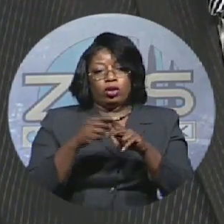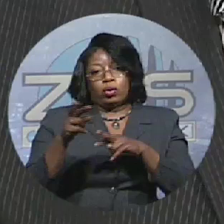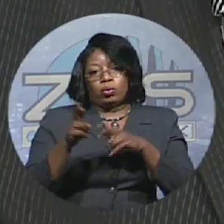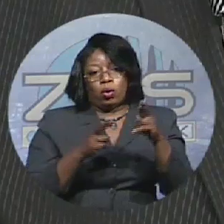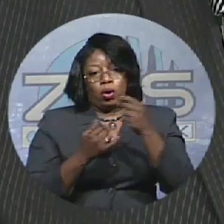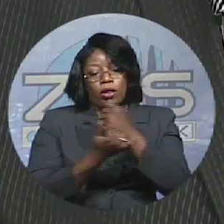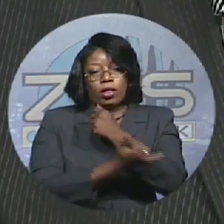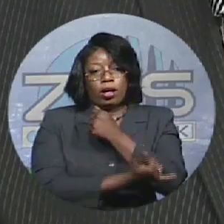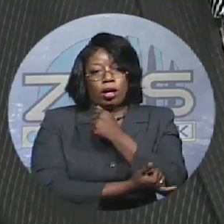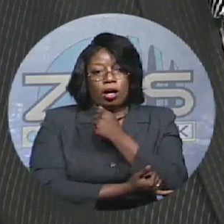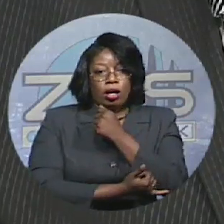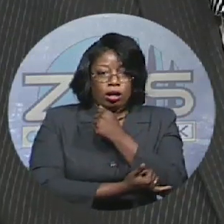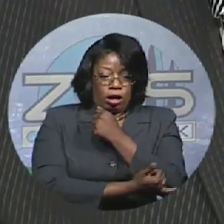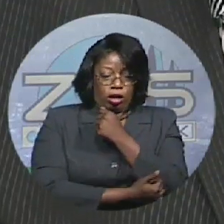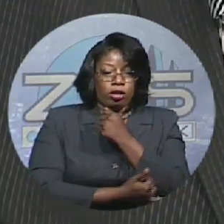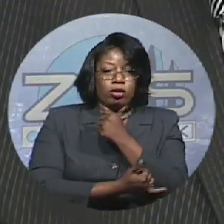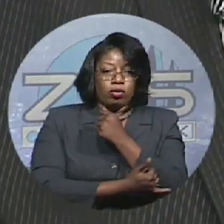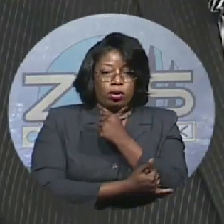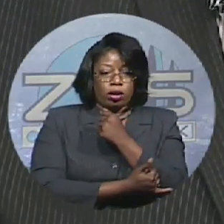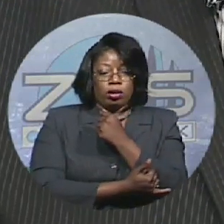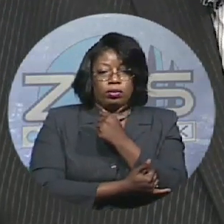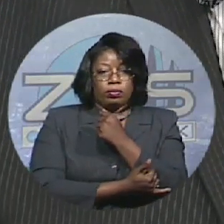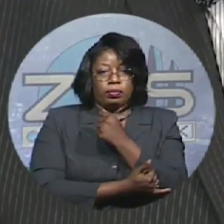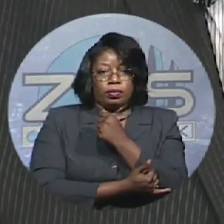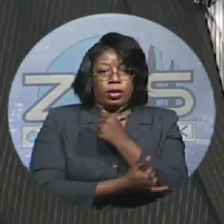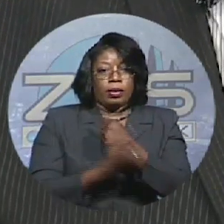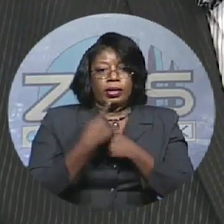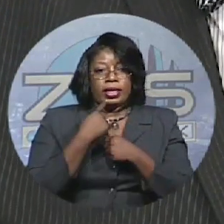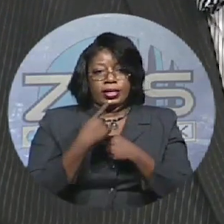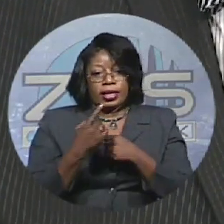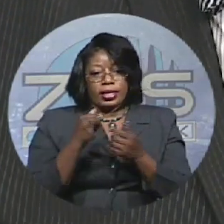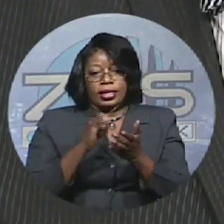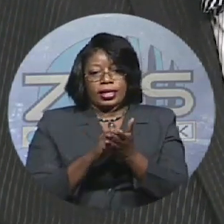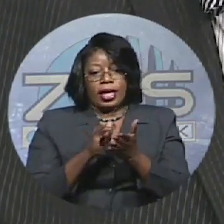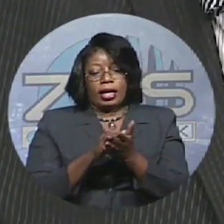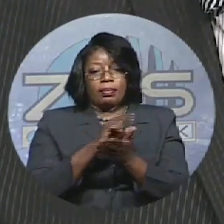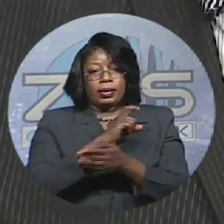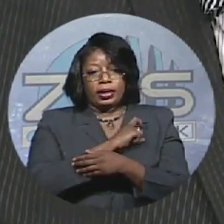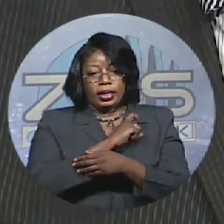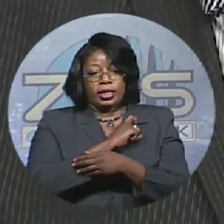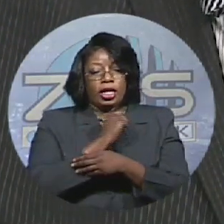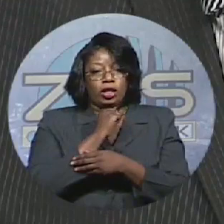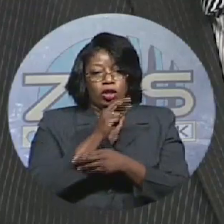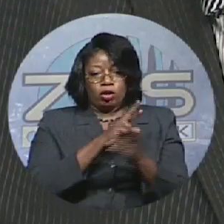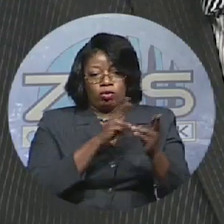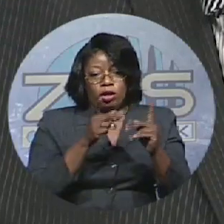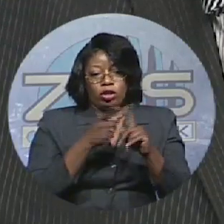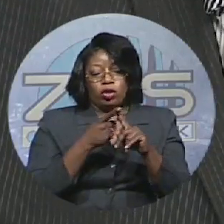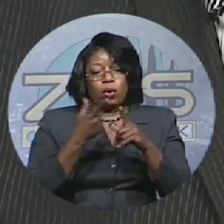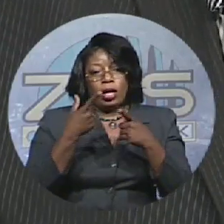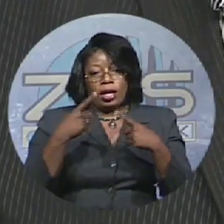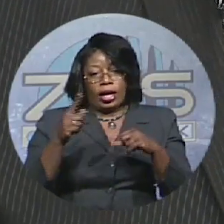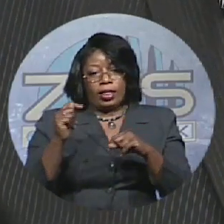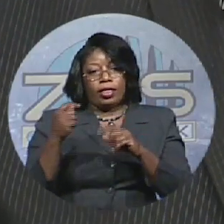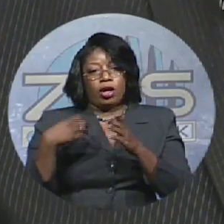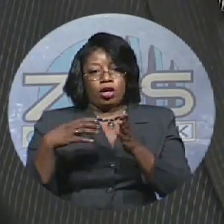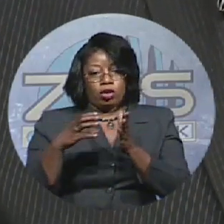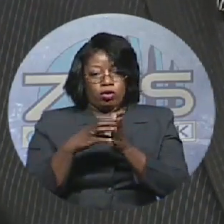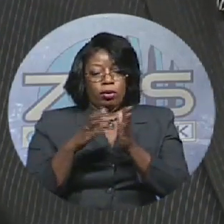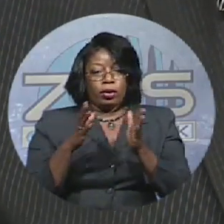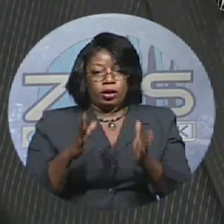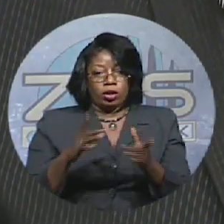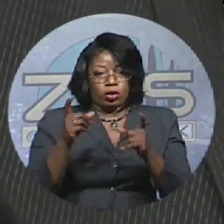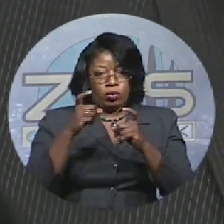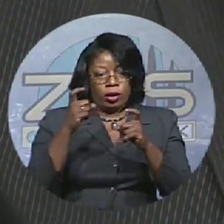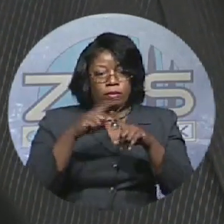if allowed to do so. However, the police chief says officers are not prepared to let the criminals win. He says we all can play